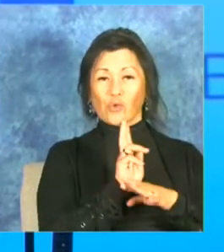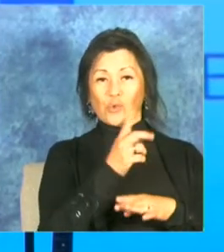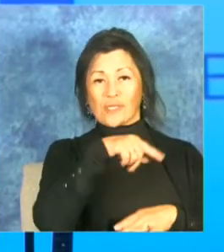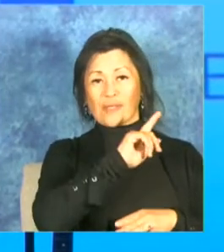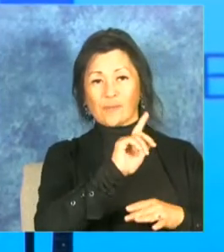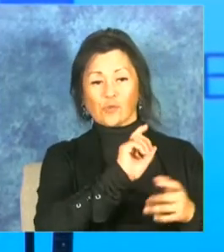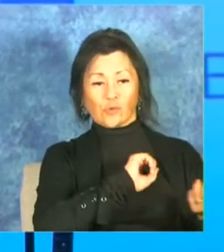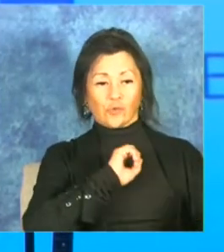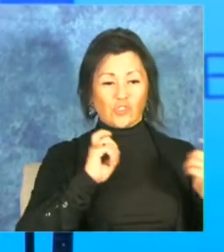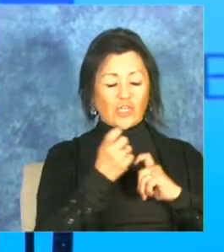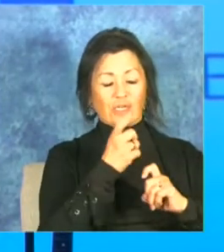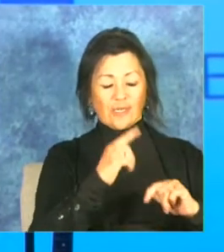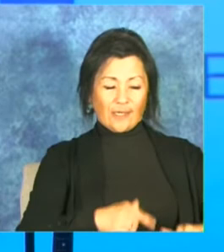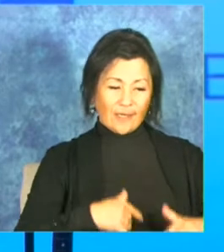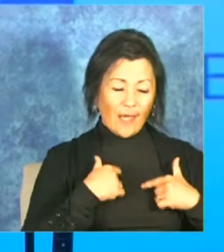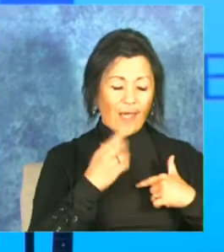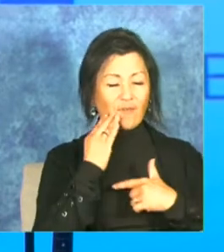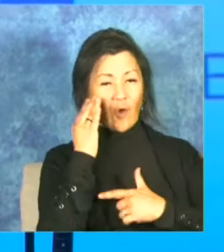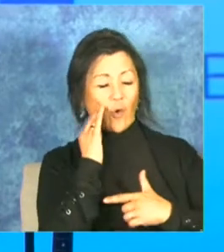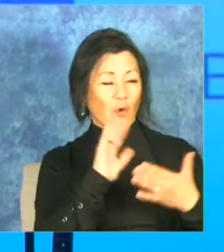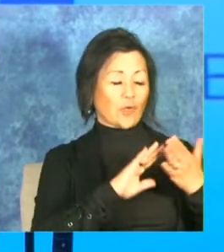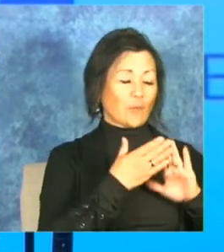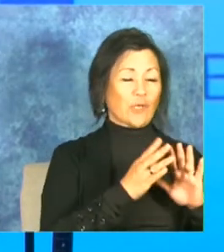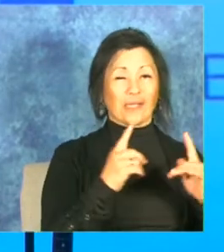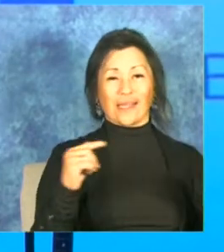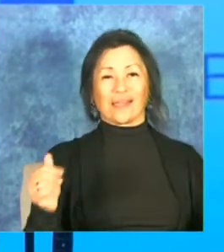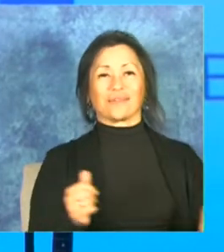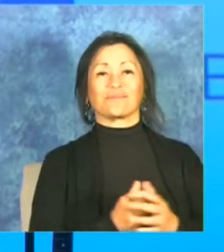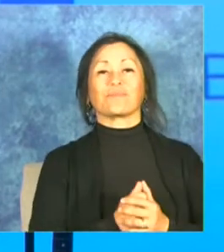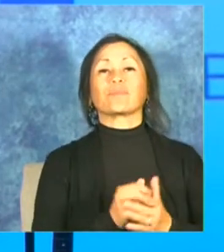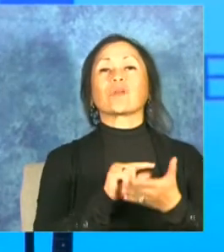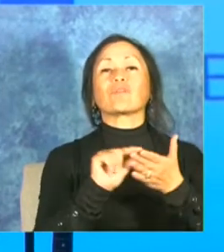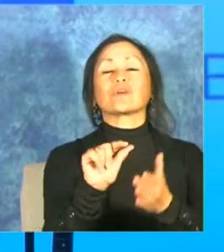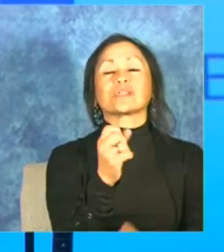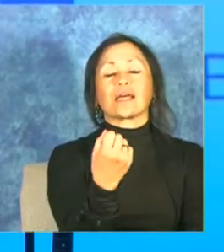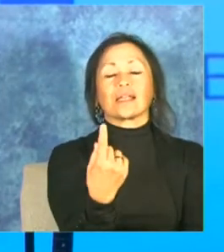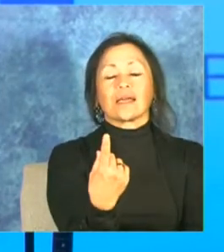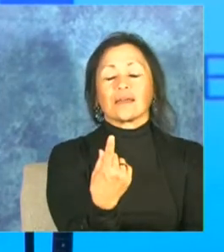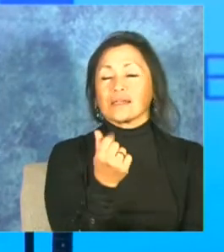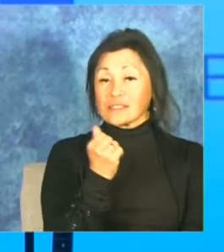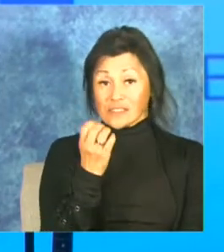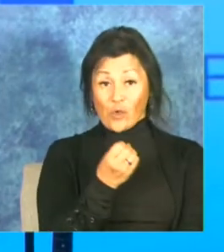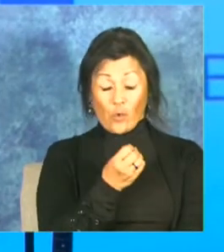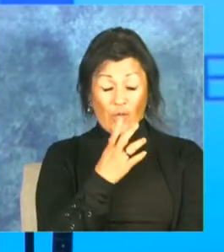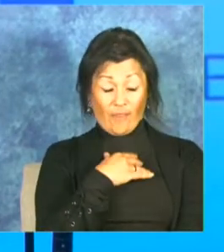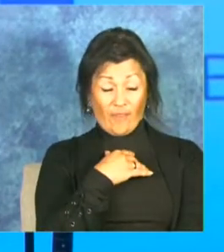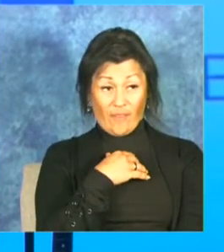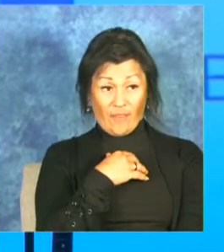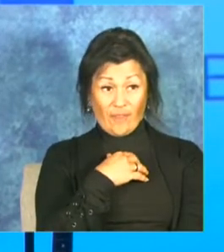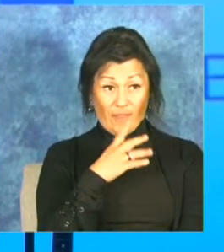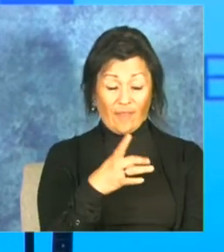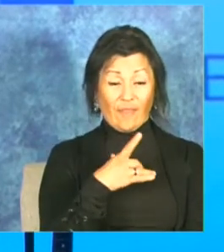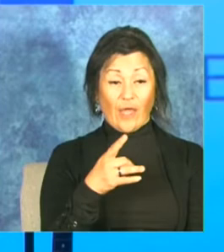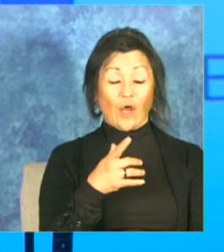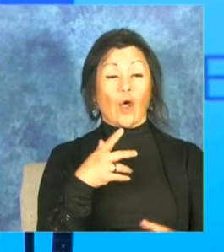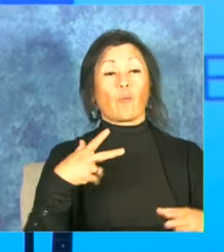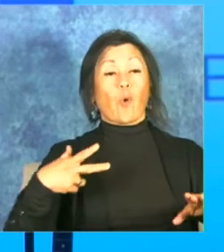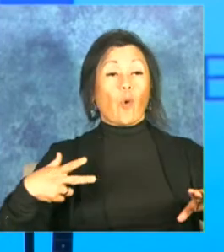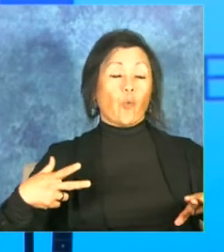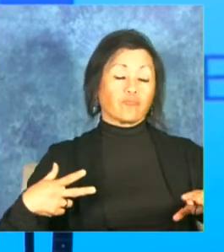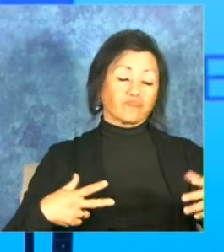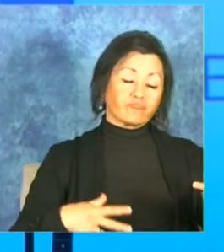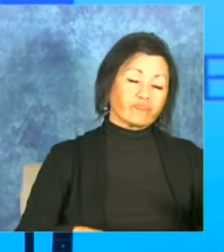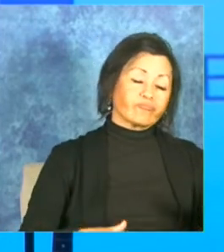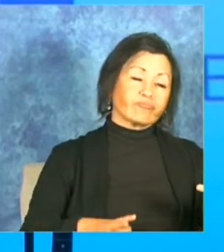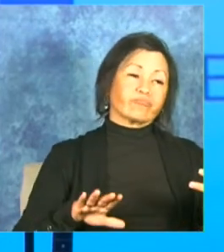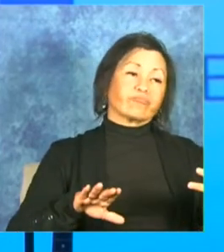lives, homes, and communities. In verse number 11, so they pulled their boats up to the shore,